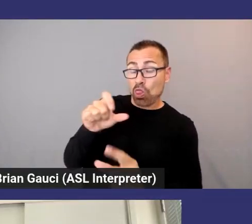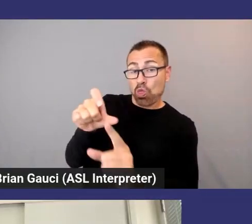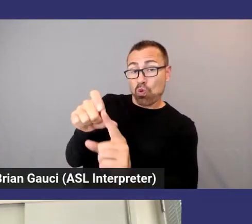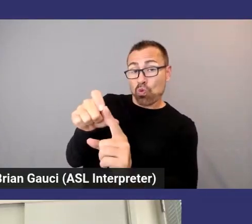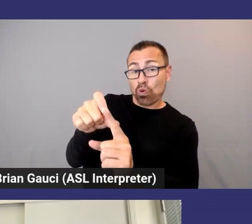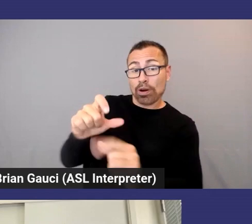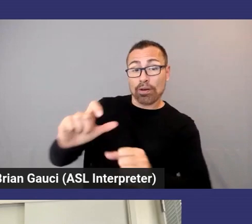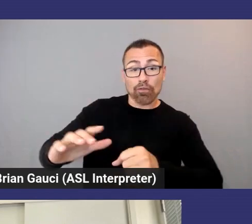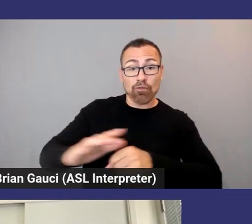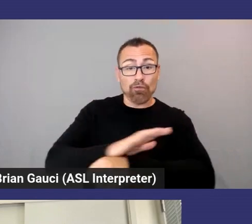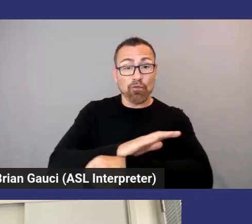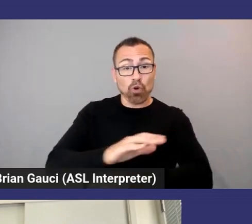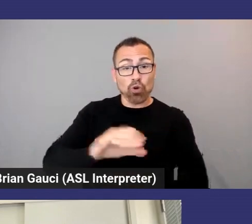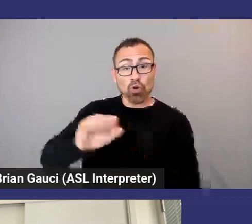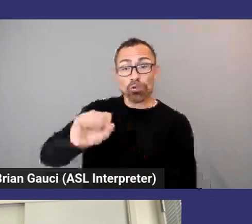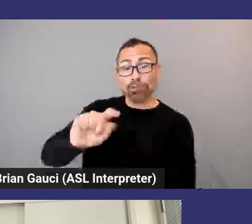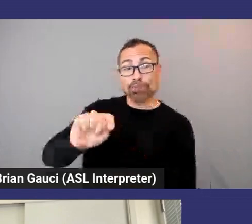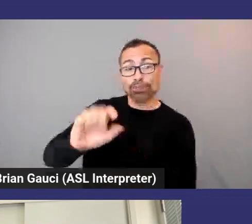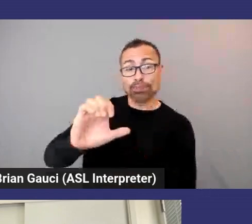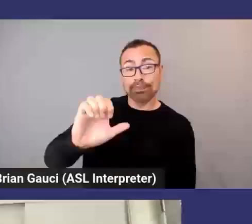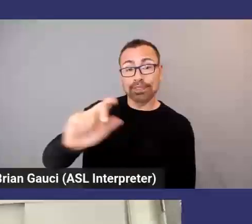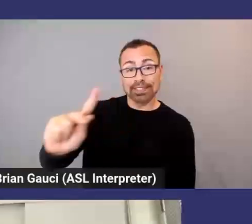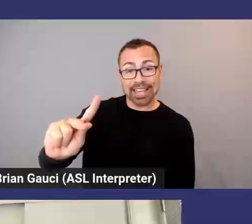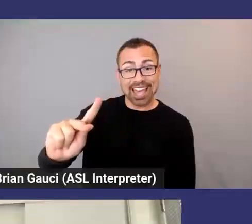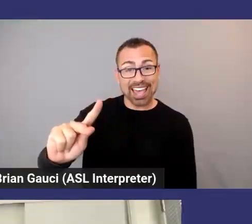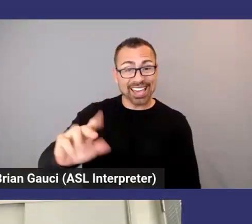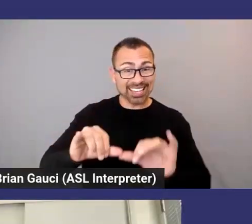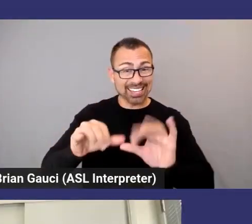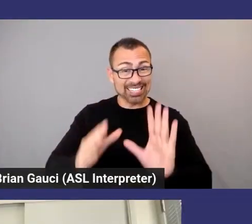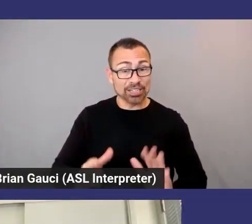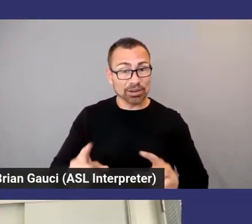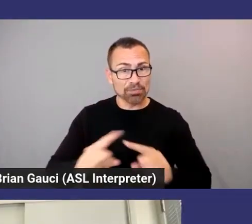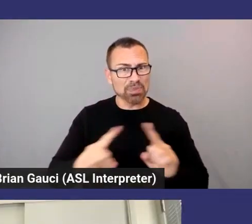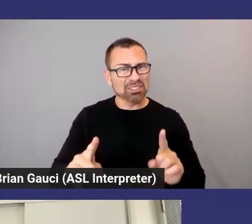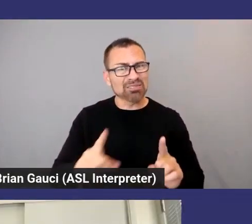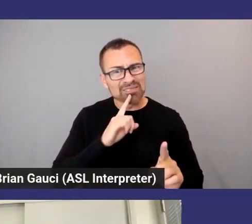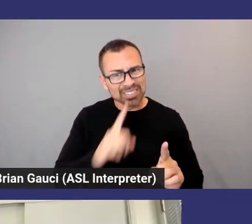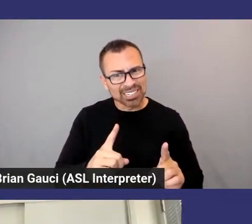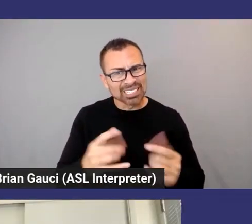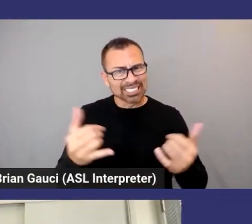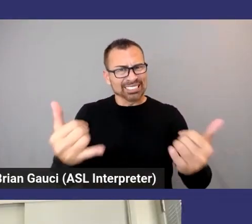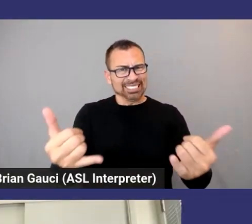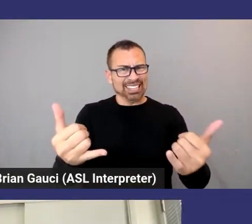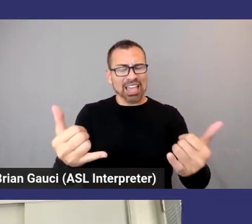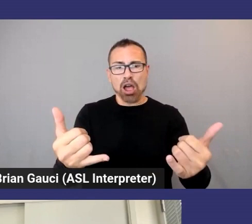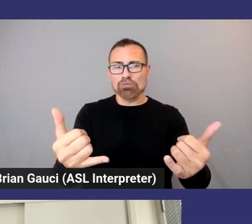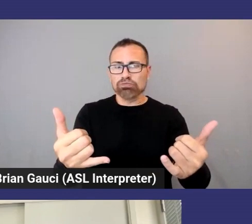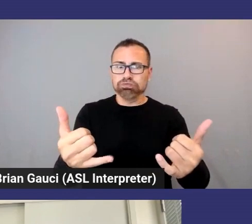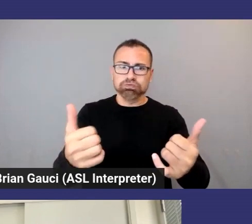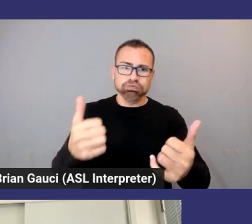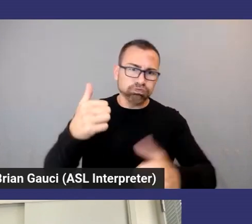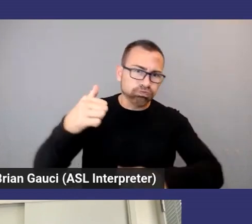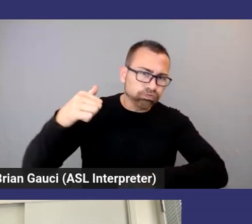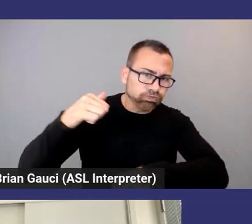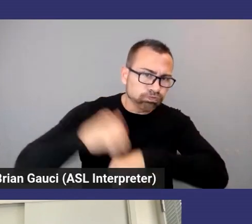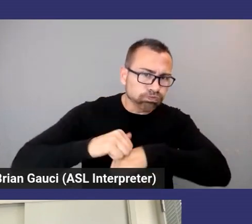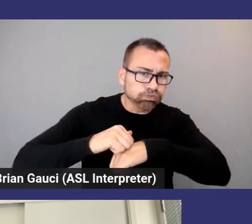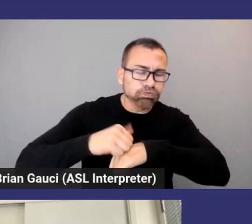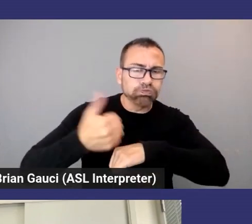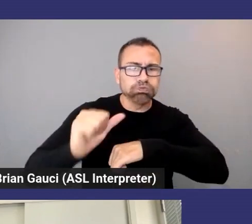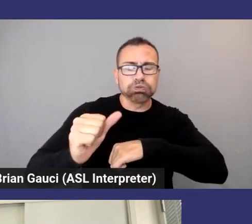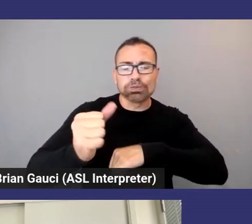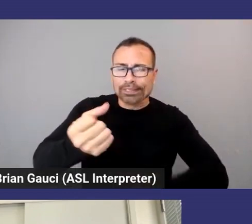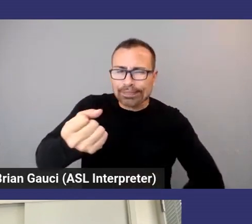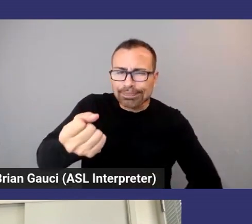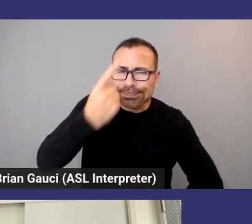getting really difficult, right? Like it's really difficult for an engineer to be really proficient at that full stack. And so we're trying to simplify it and